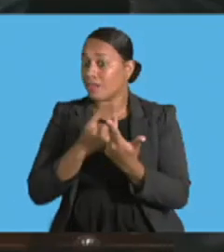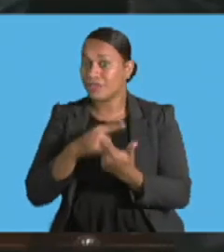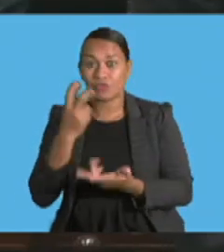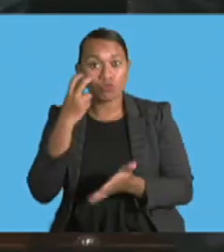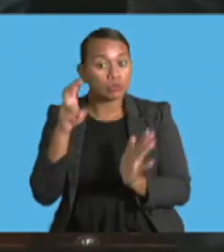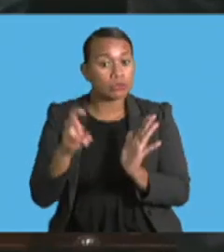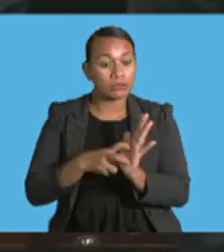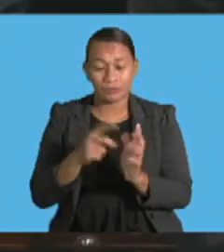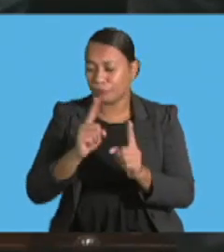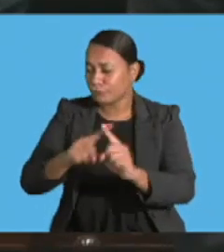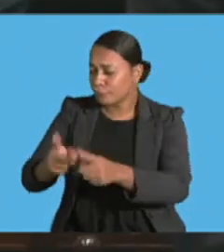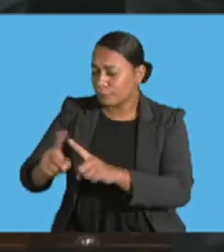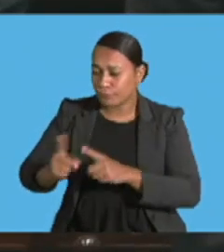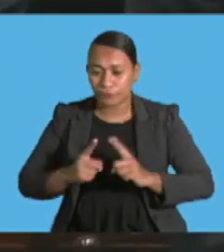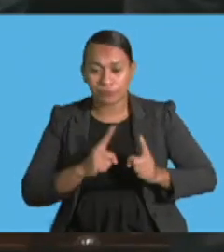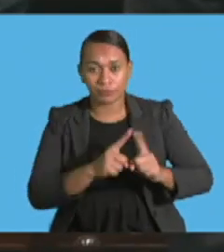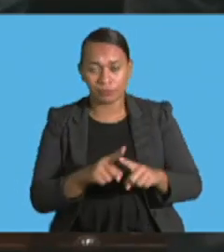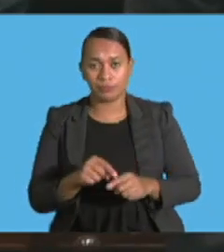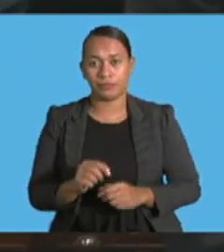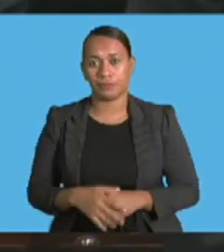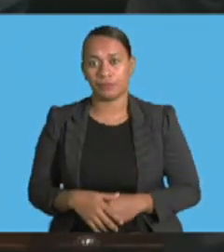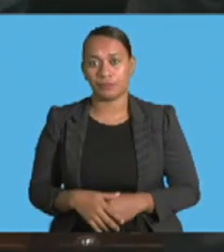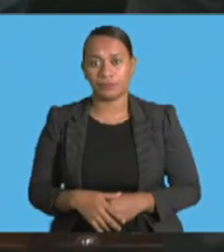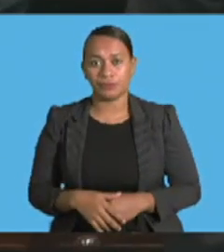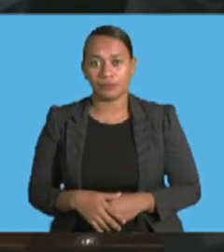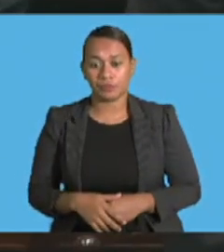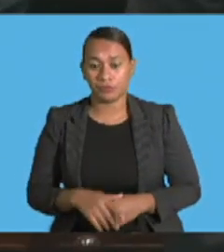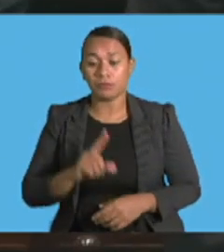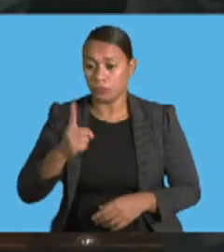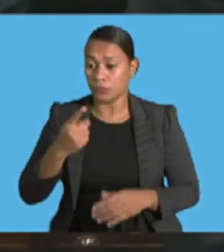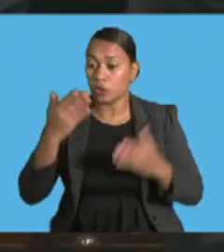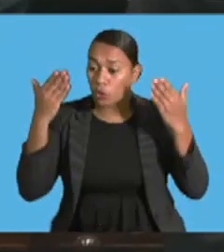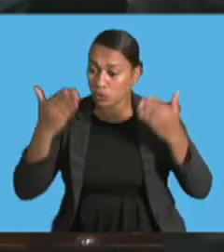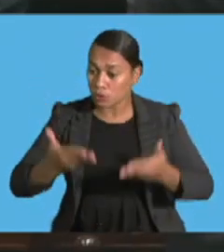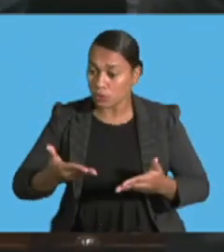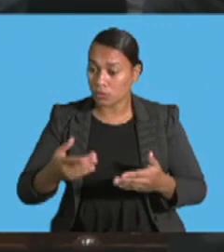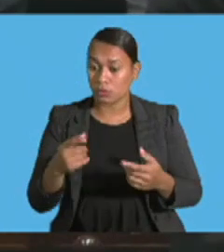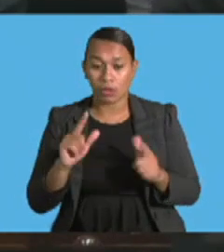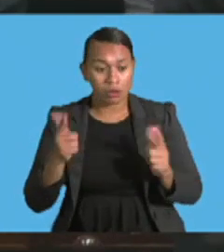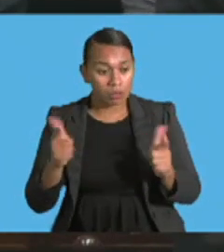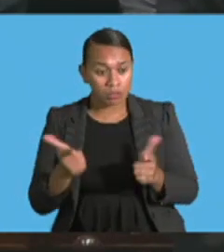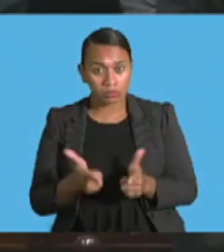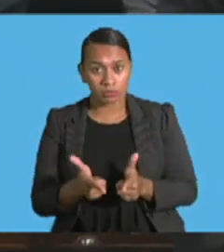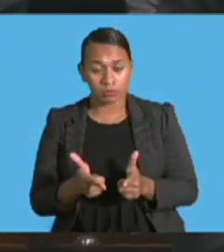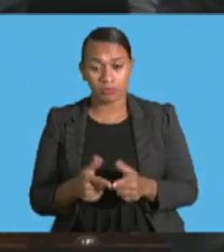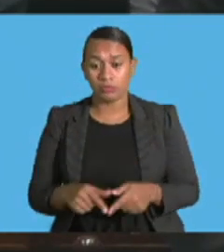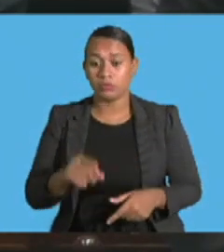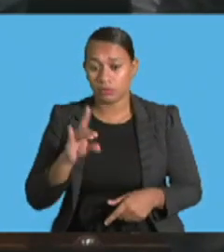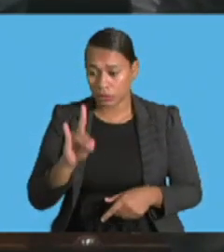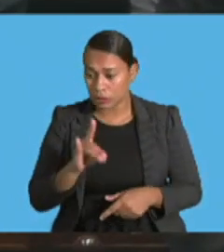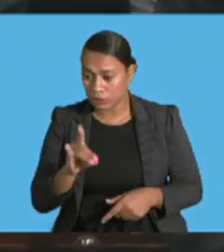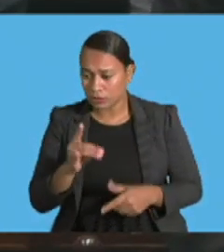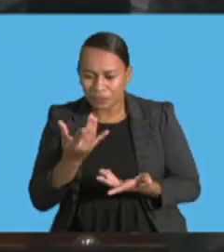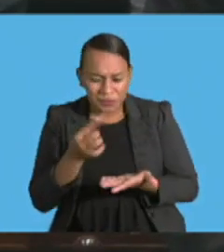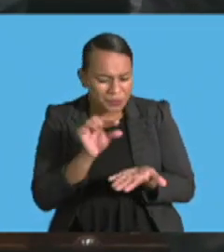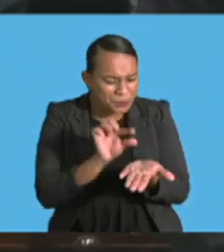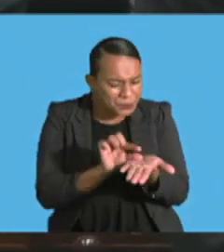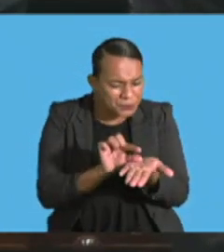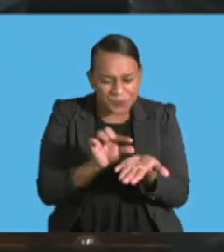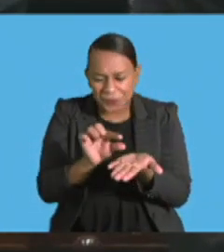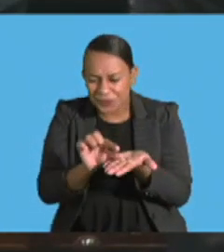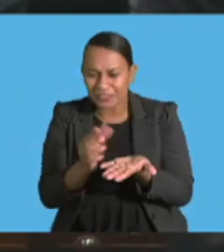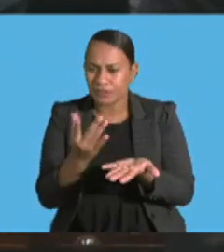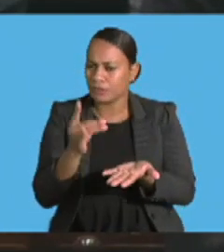Protected Species Act 2002. Mr. Speaker, said the Department of Environment continues to raise public awareness on the importance of